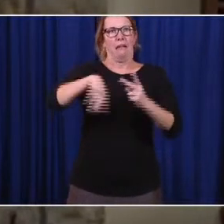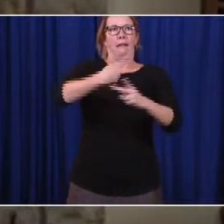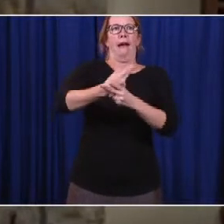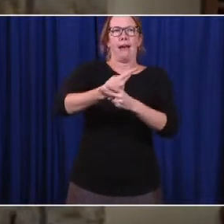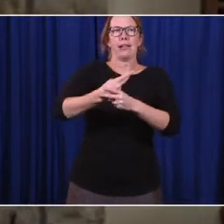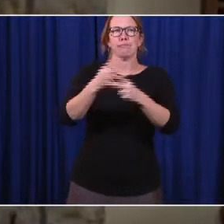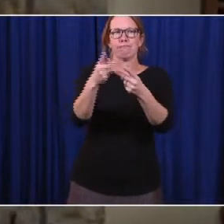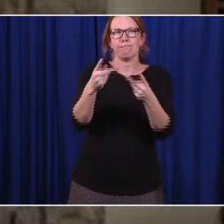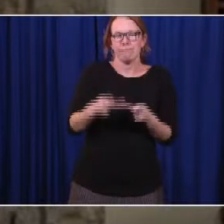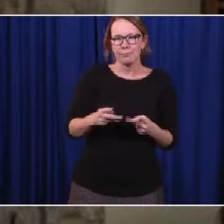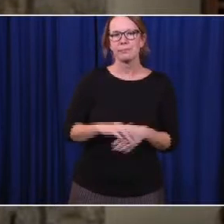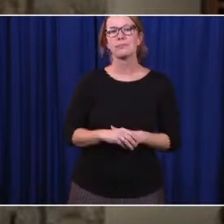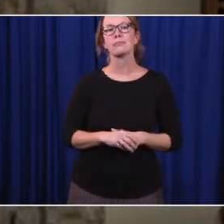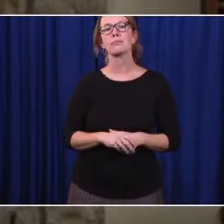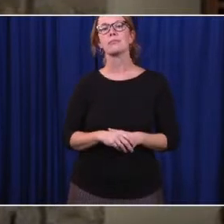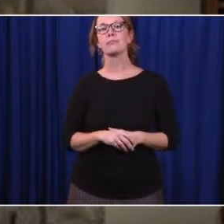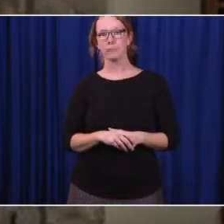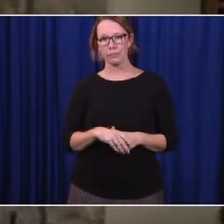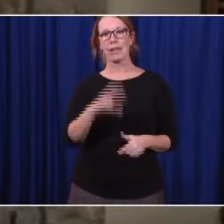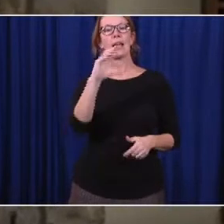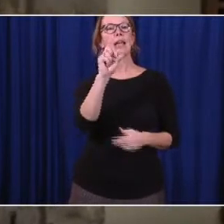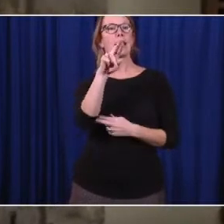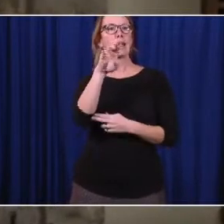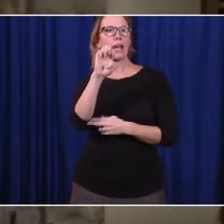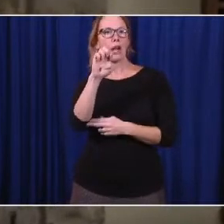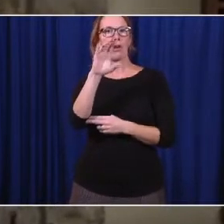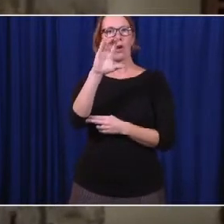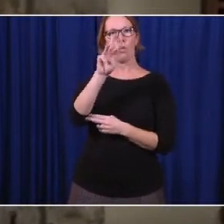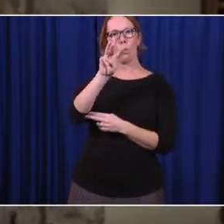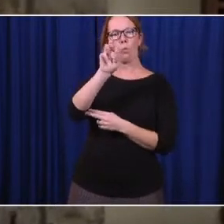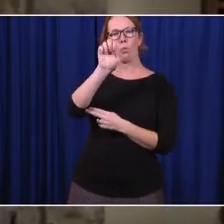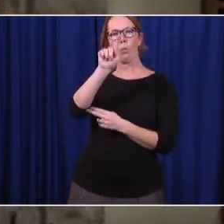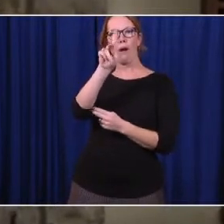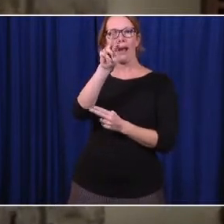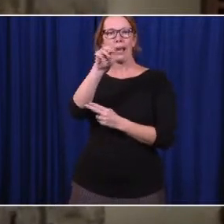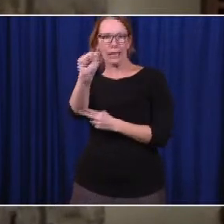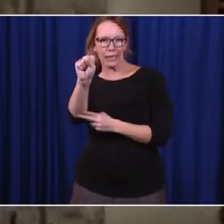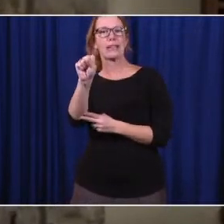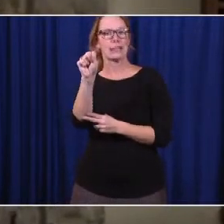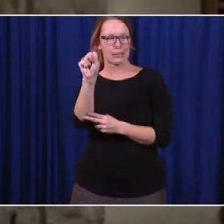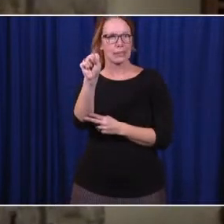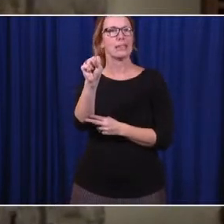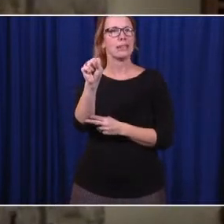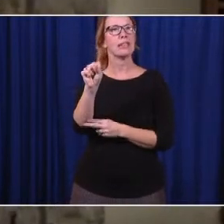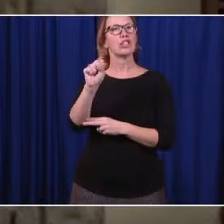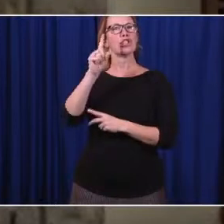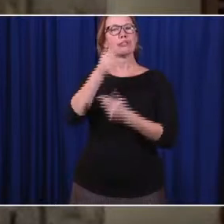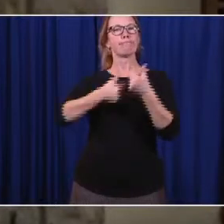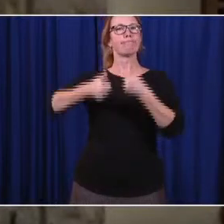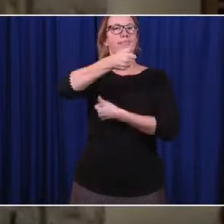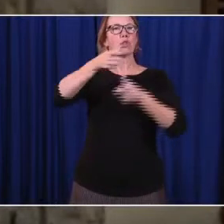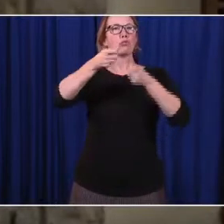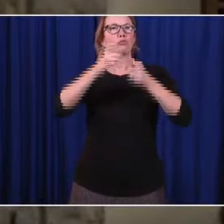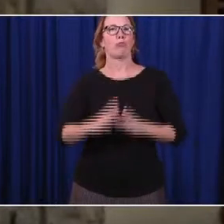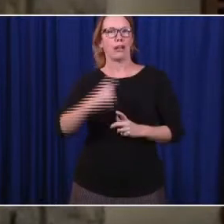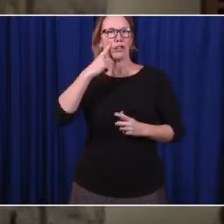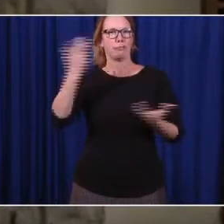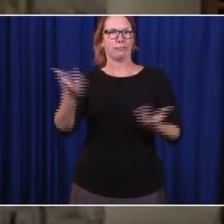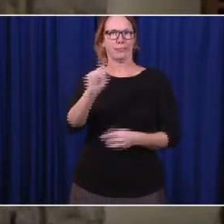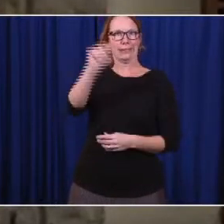Carrie Watkins is the Assistant Director of Nursing at Jenna Cross Lutheran Services in Holland, Ohio, near Toledo.